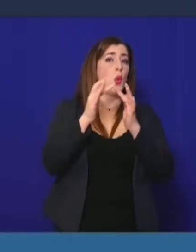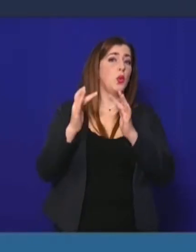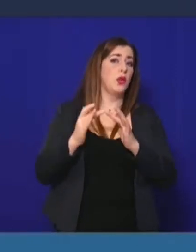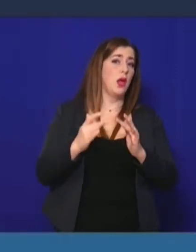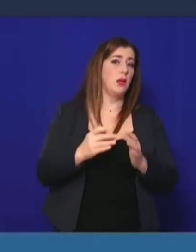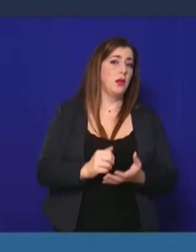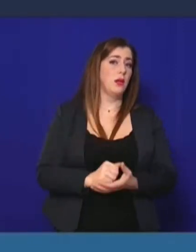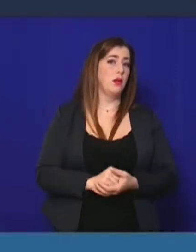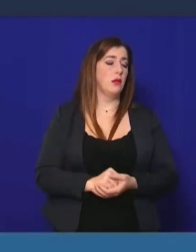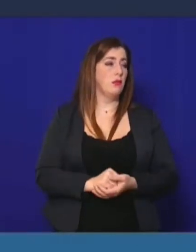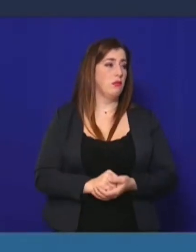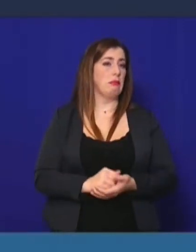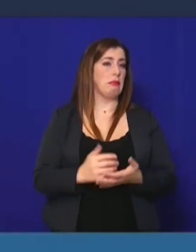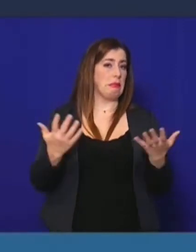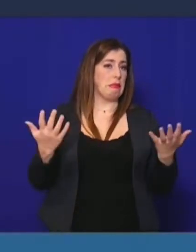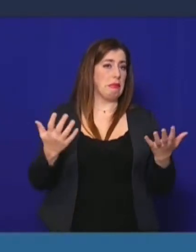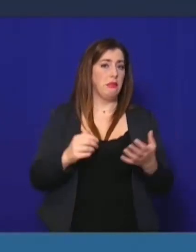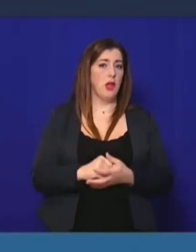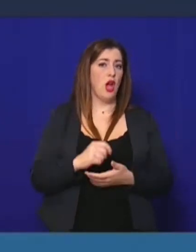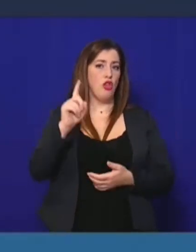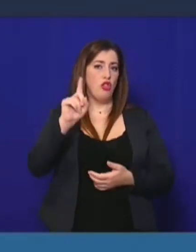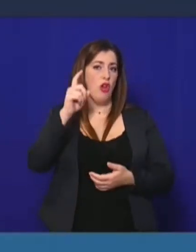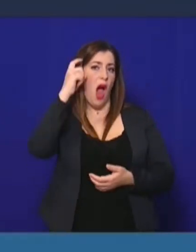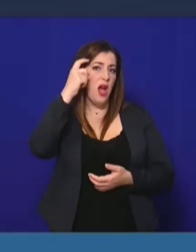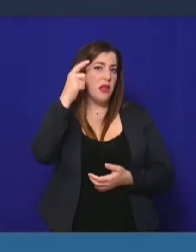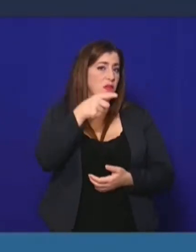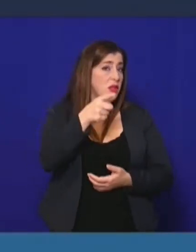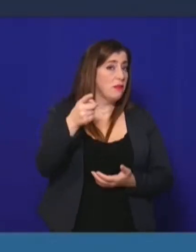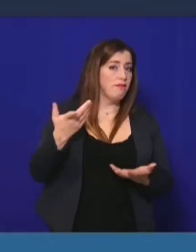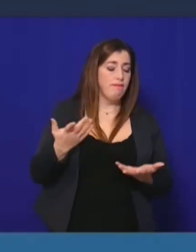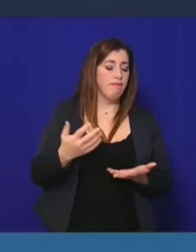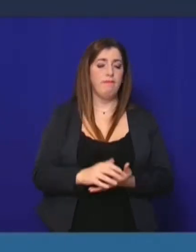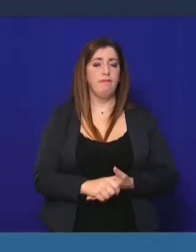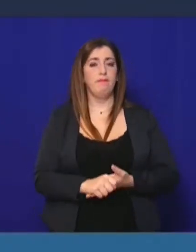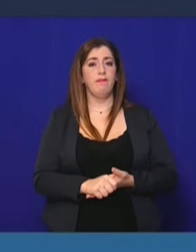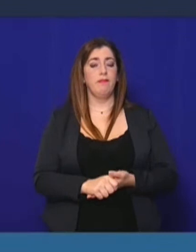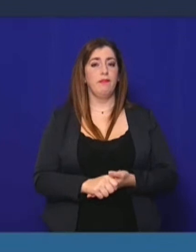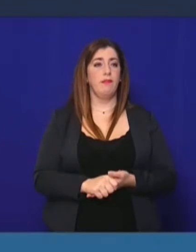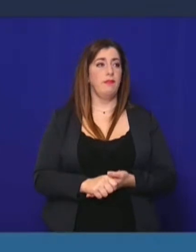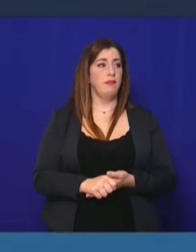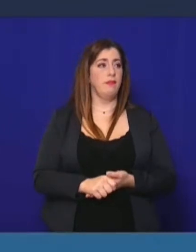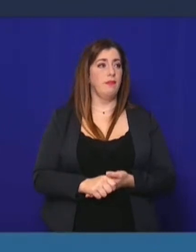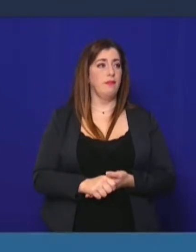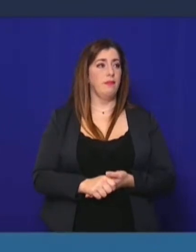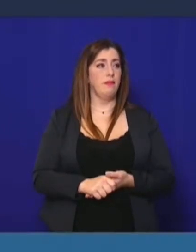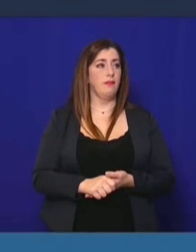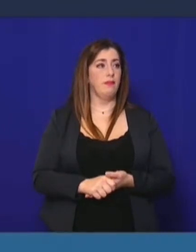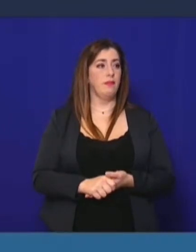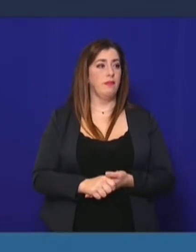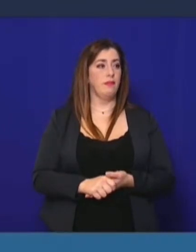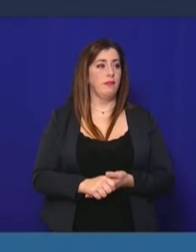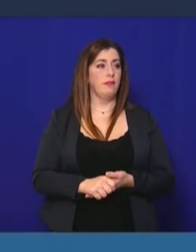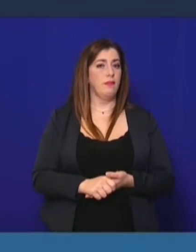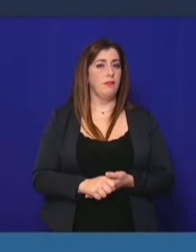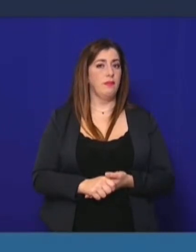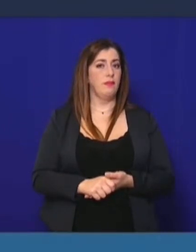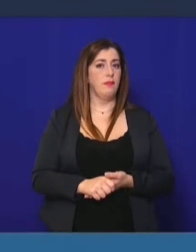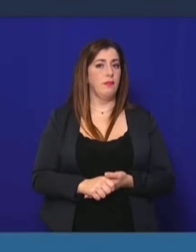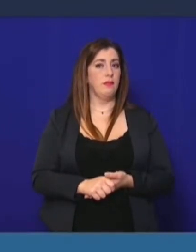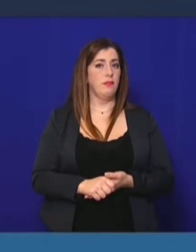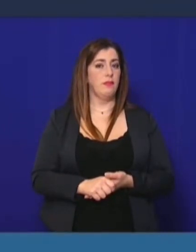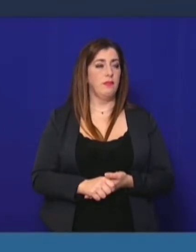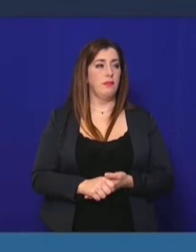li wara dan iż-żmien qed tistennew żieda fil-new cases. Grazzi. Mela, fuq